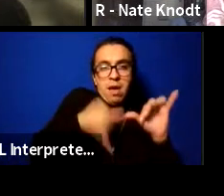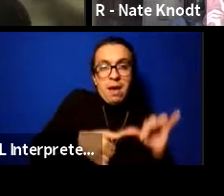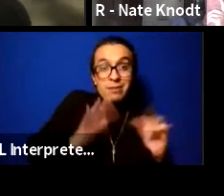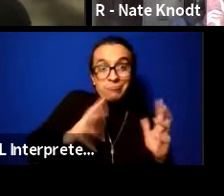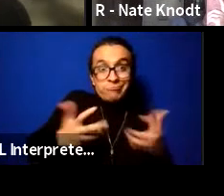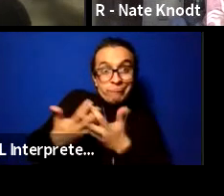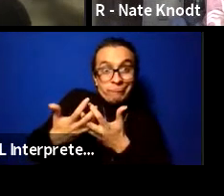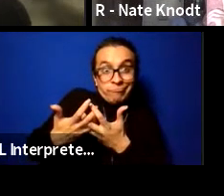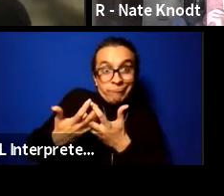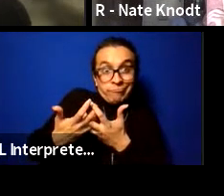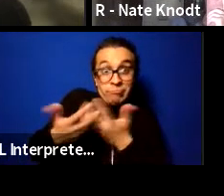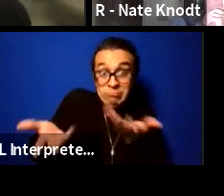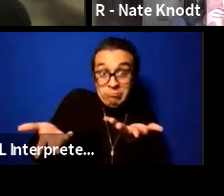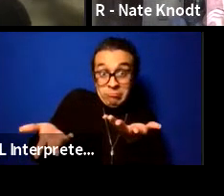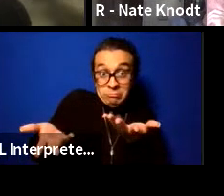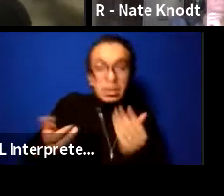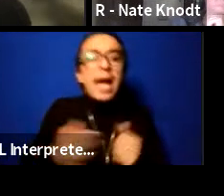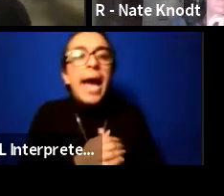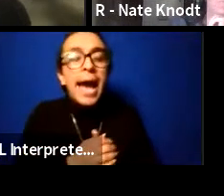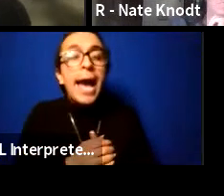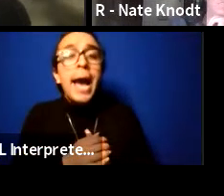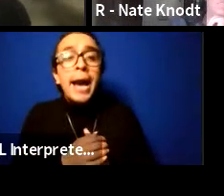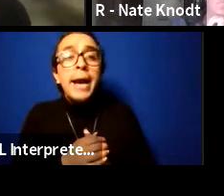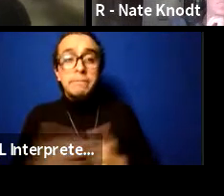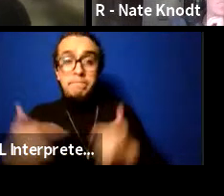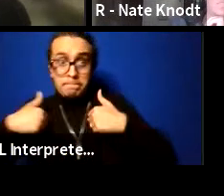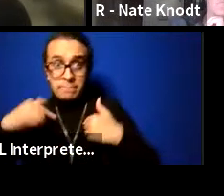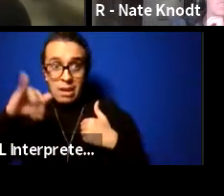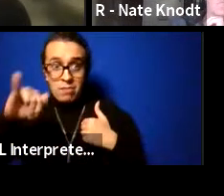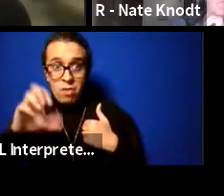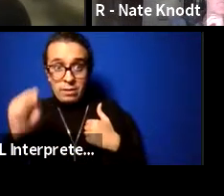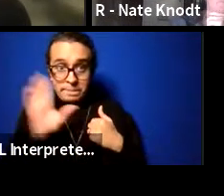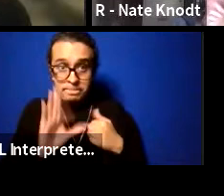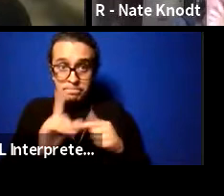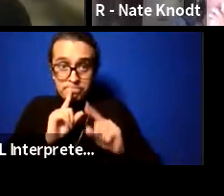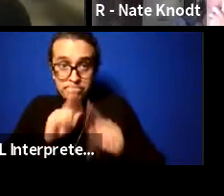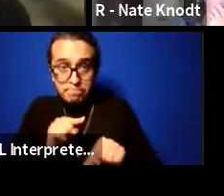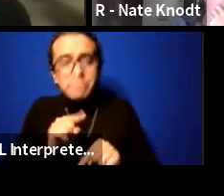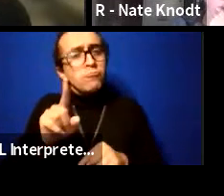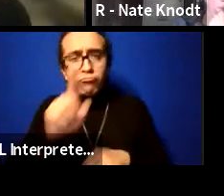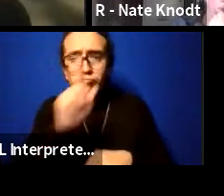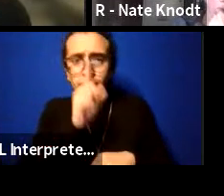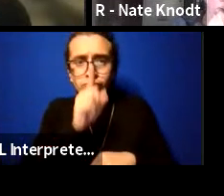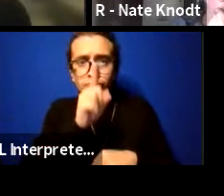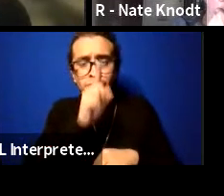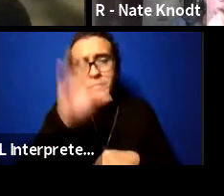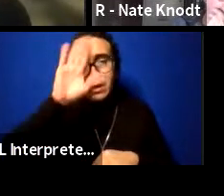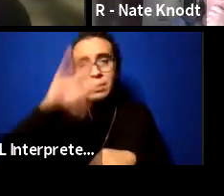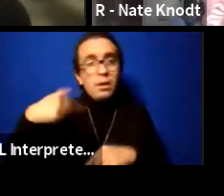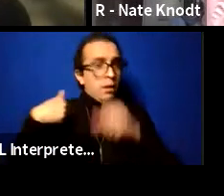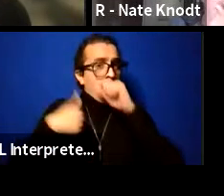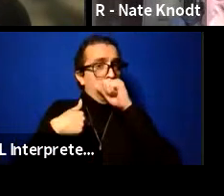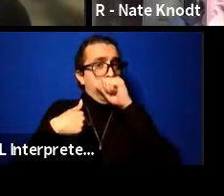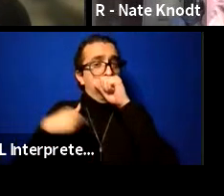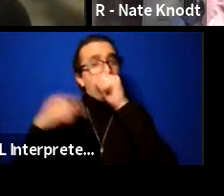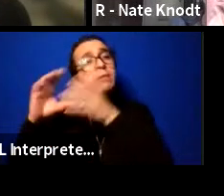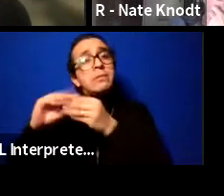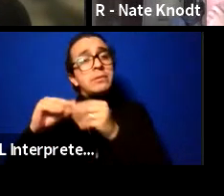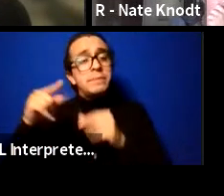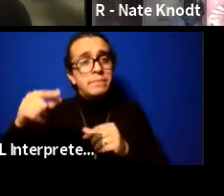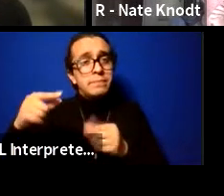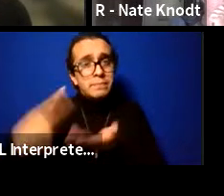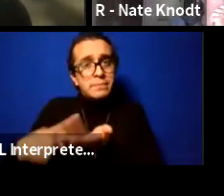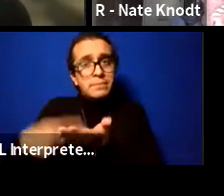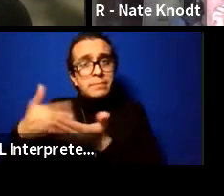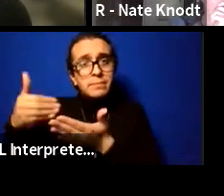Yeah, I can answer that question. I mean, certainly, and maybe we were talking about this, and I think it's in here. There's like, is there an other? Did we decide to do